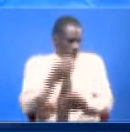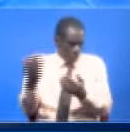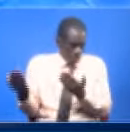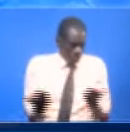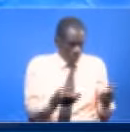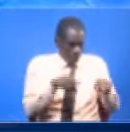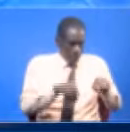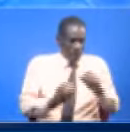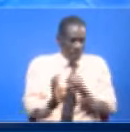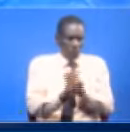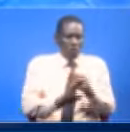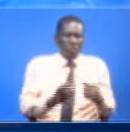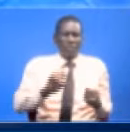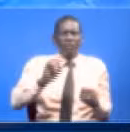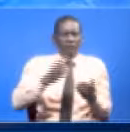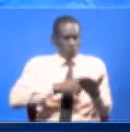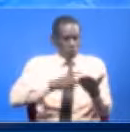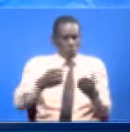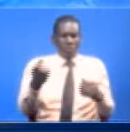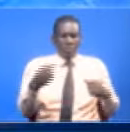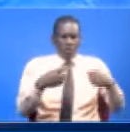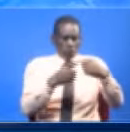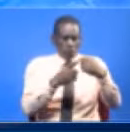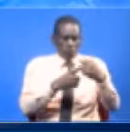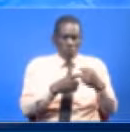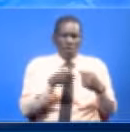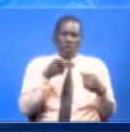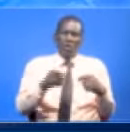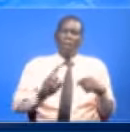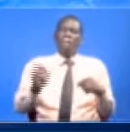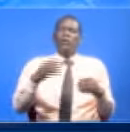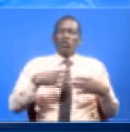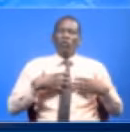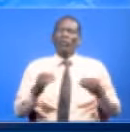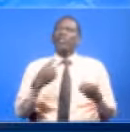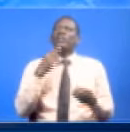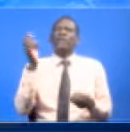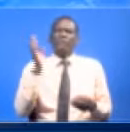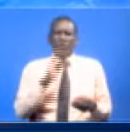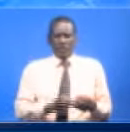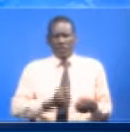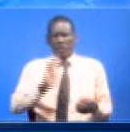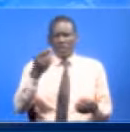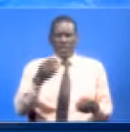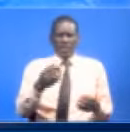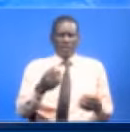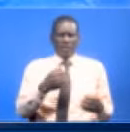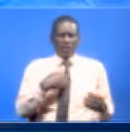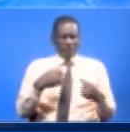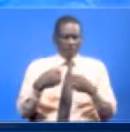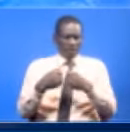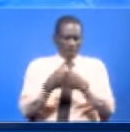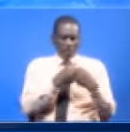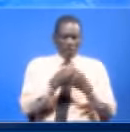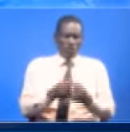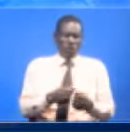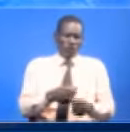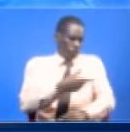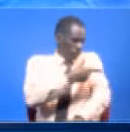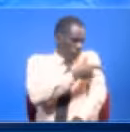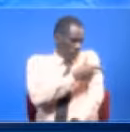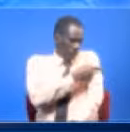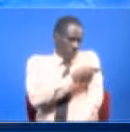country by the first week of June. This is according to the Ministry of Health. Kenya has experienced a countrywide stockout of the vaccines